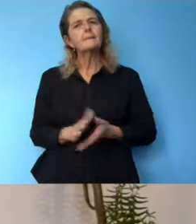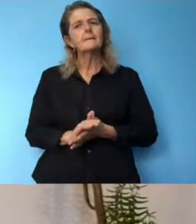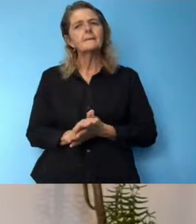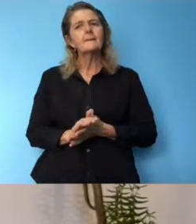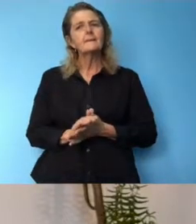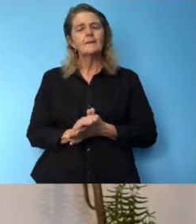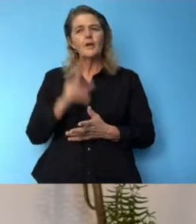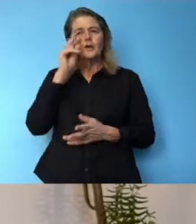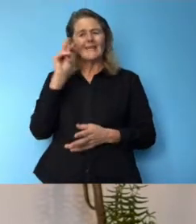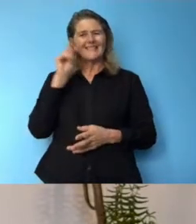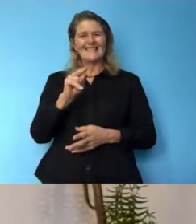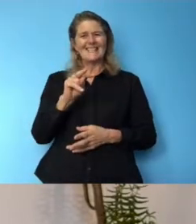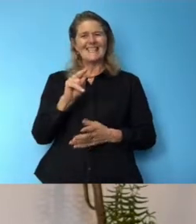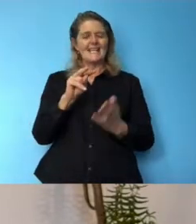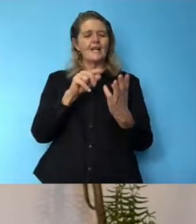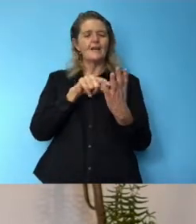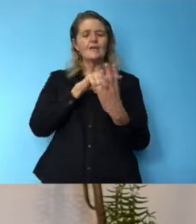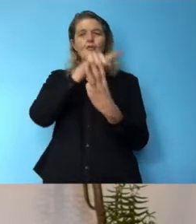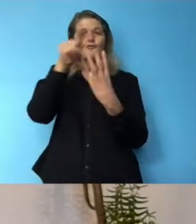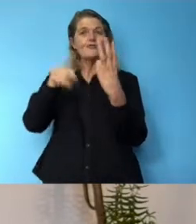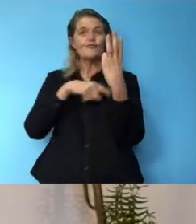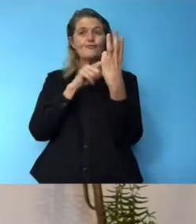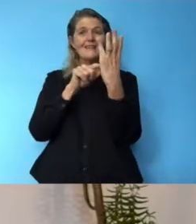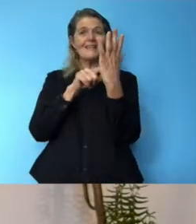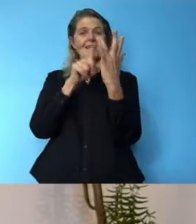you really can see the tones.